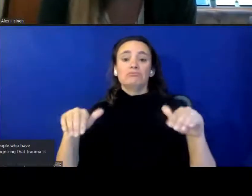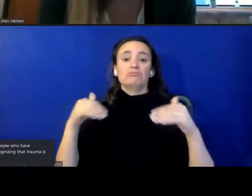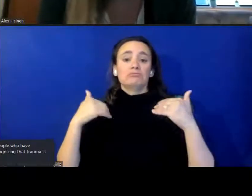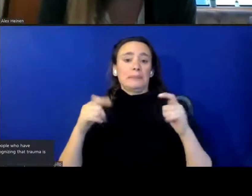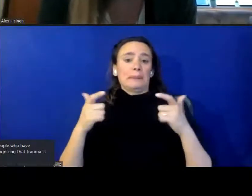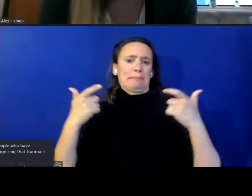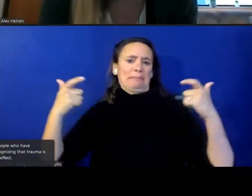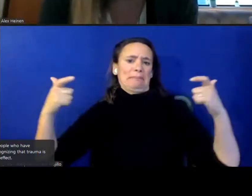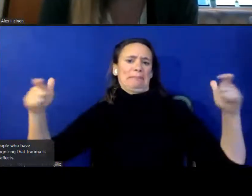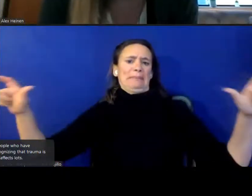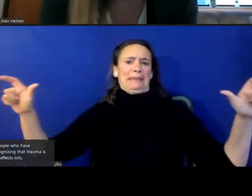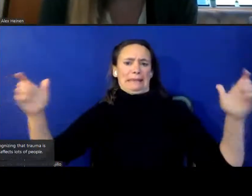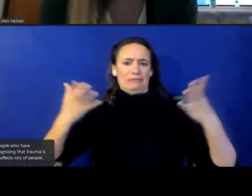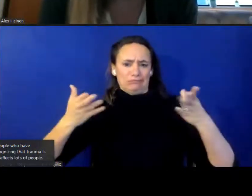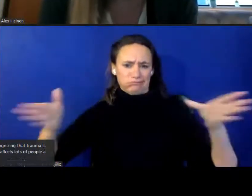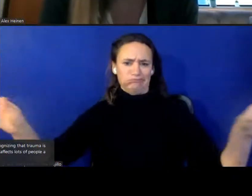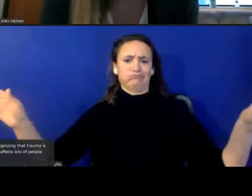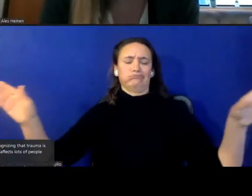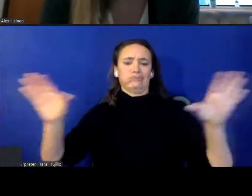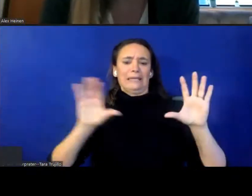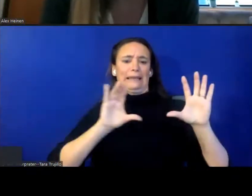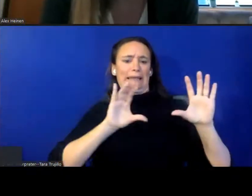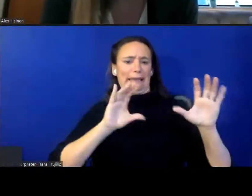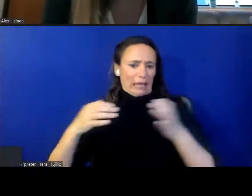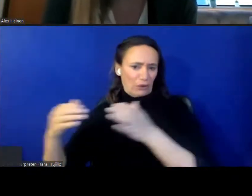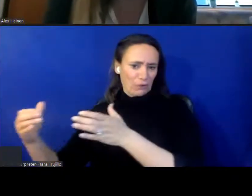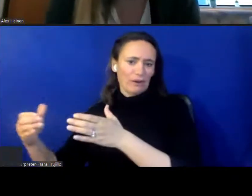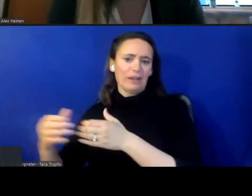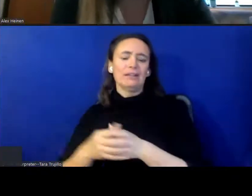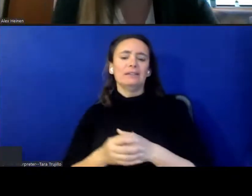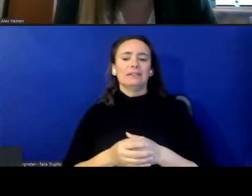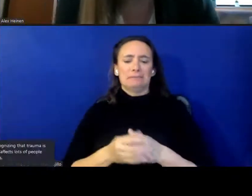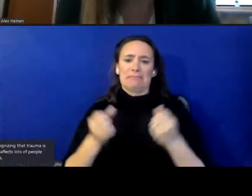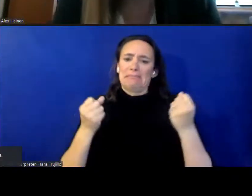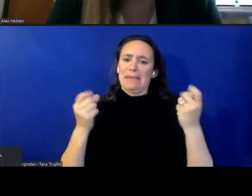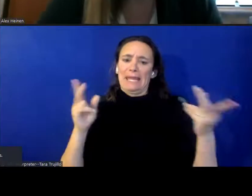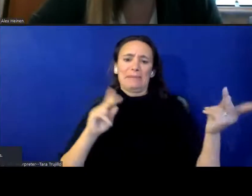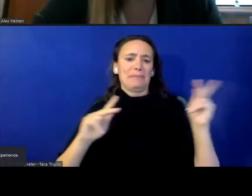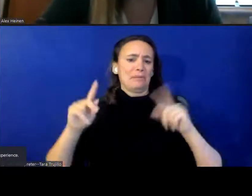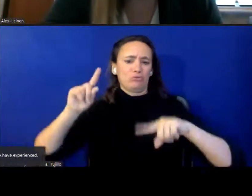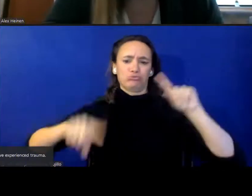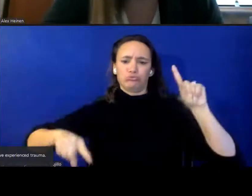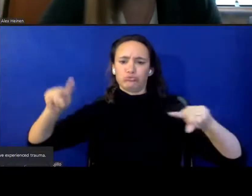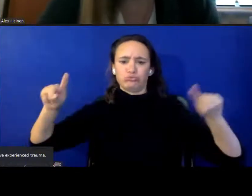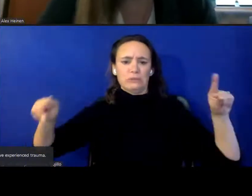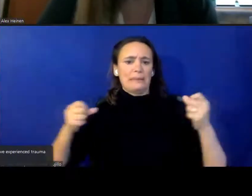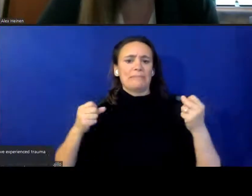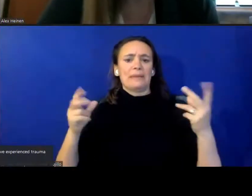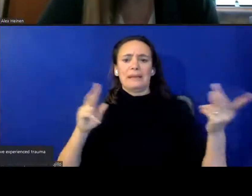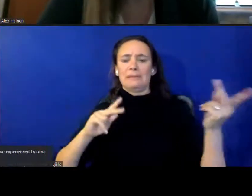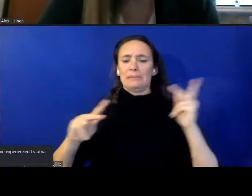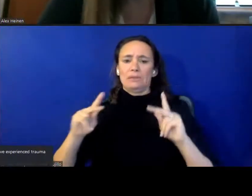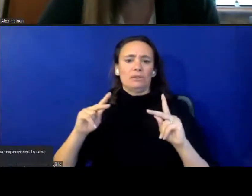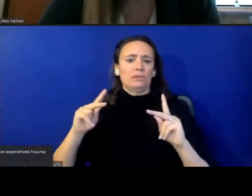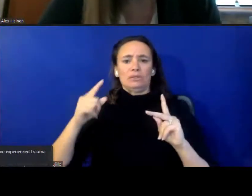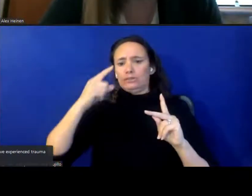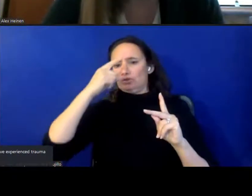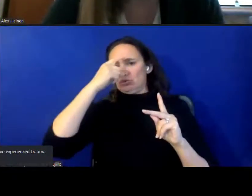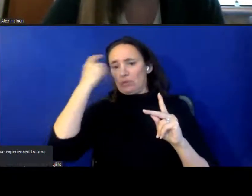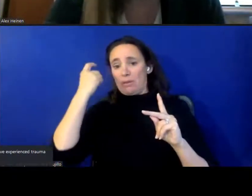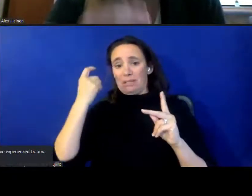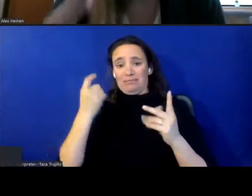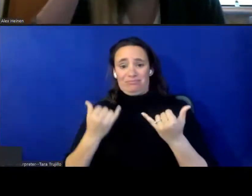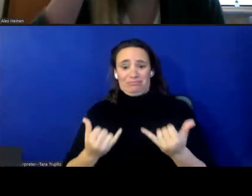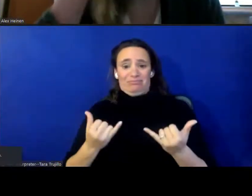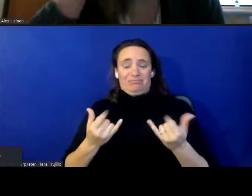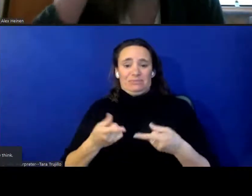category that affects lots of people in lots of different ways. I think lots of people have experienced trauma during the pandemic.